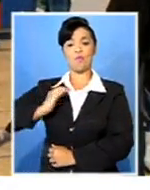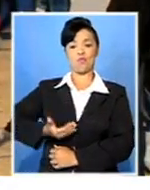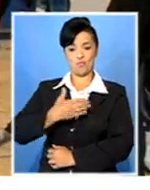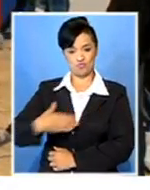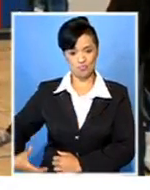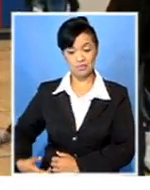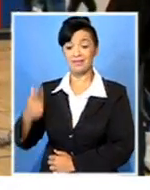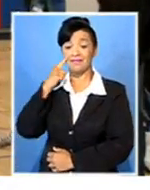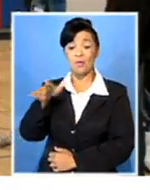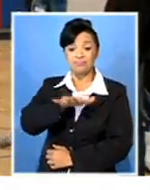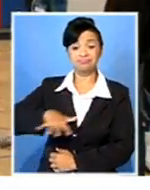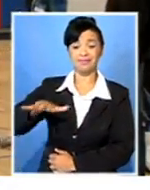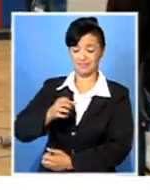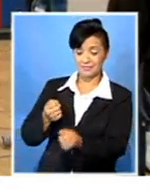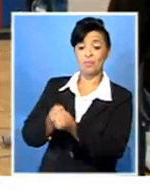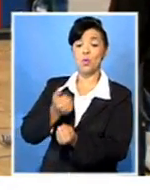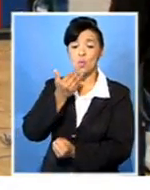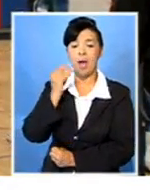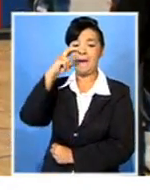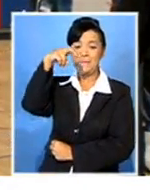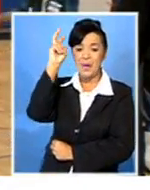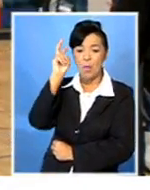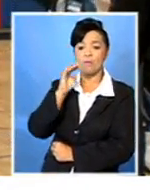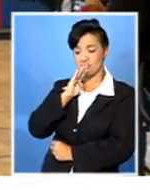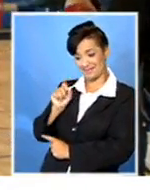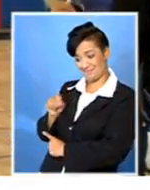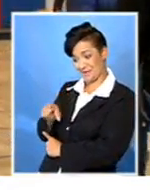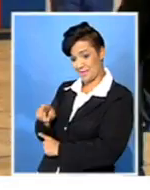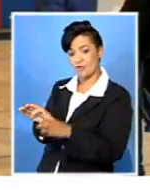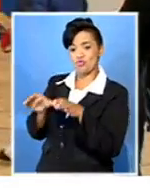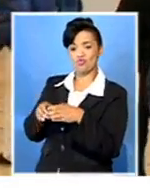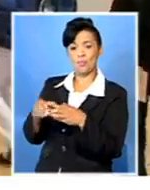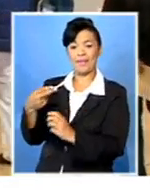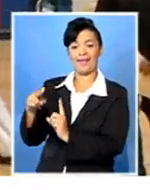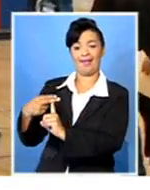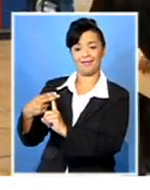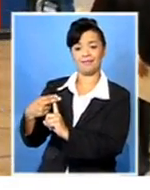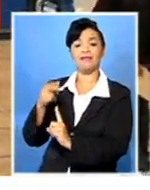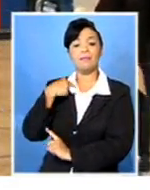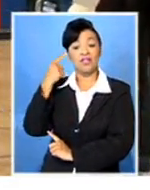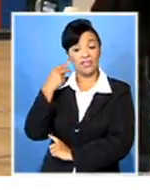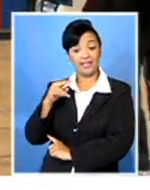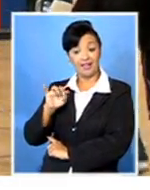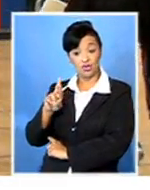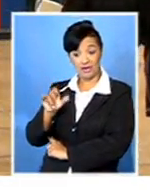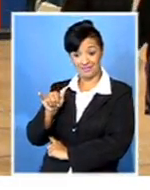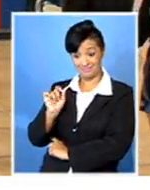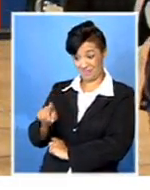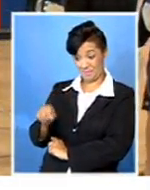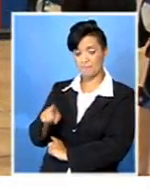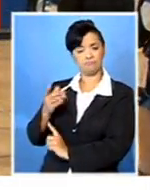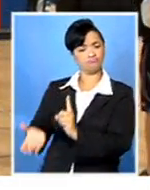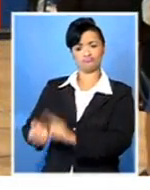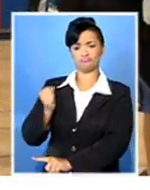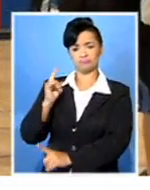blue country. This is Harlem. It's a majority of black people here. So I imagine that Hillary will sweep this district. You'll have to